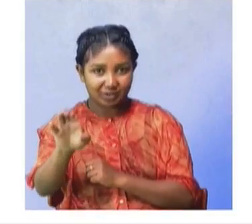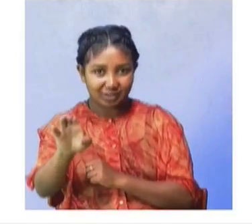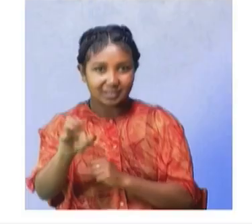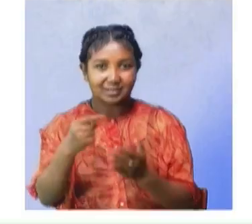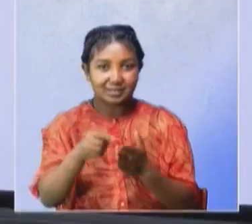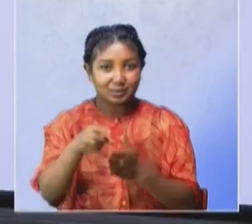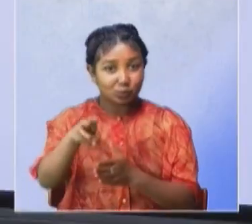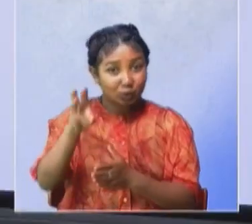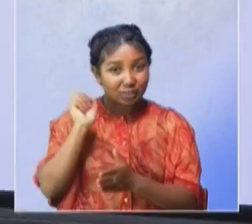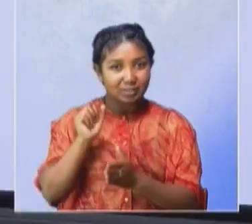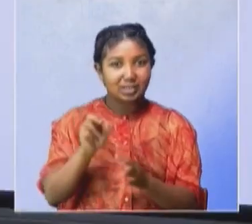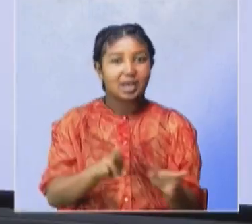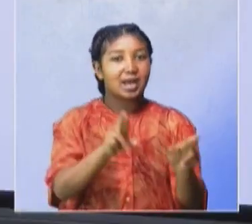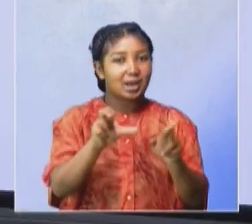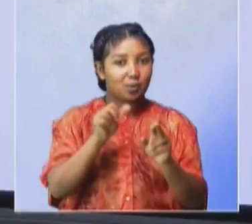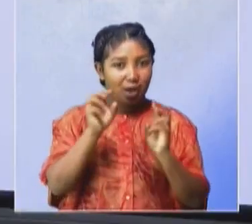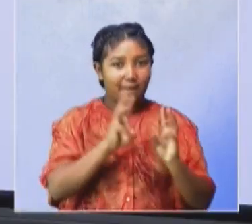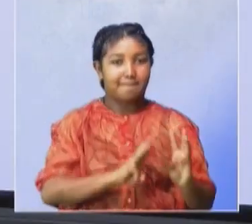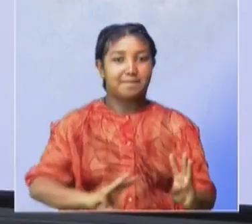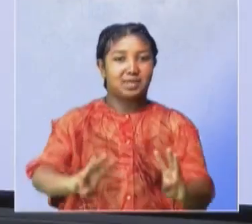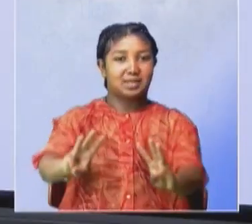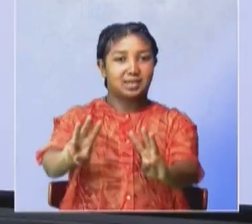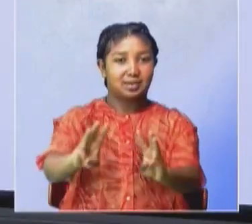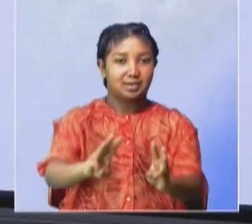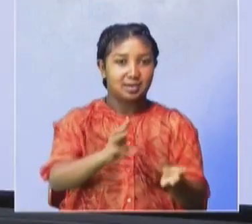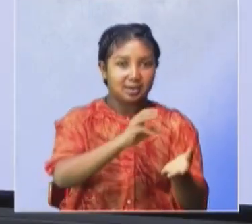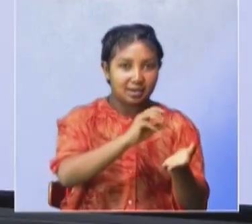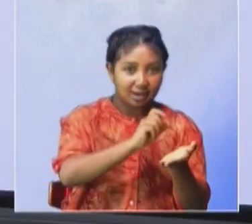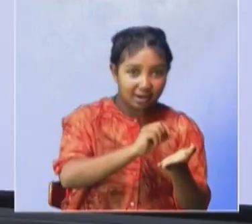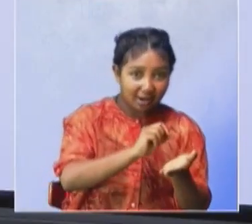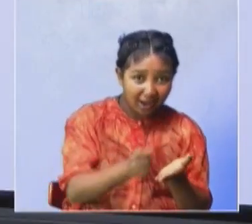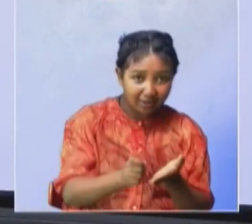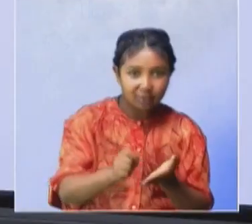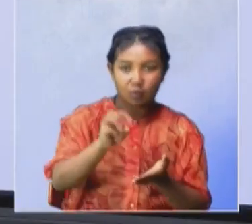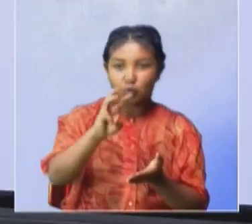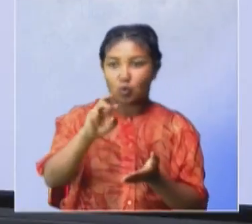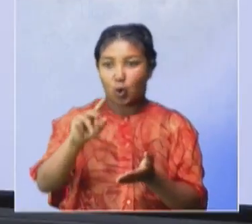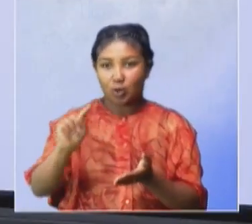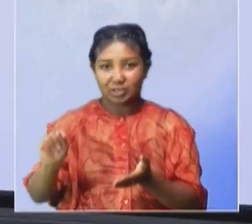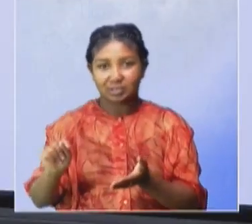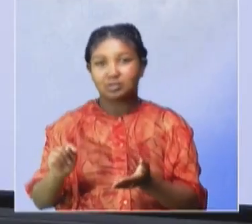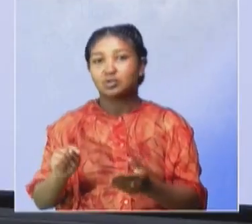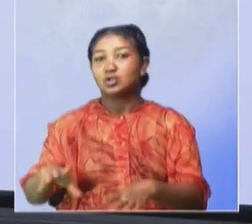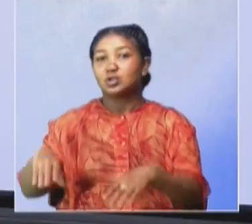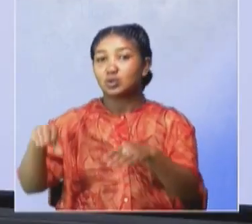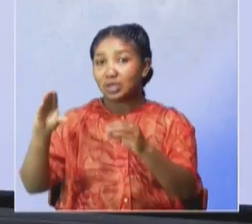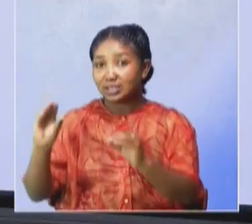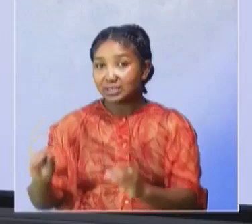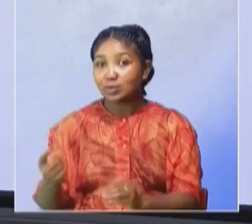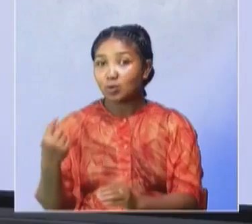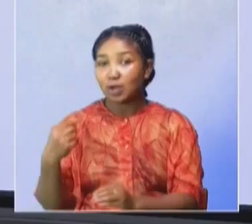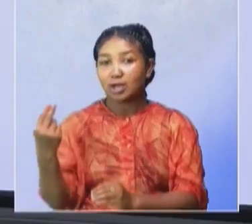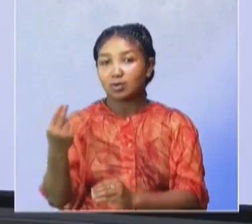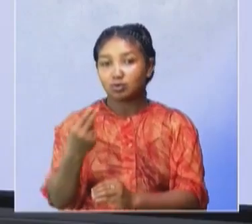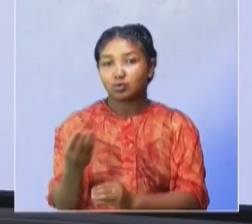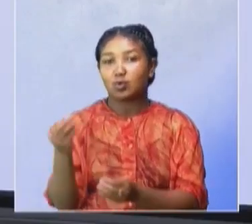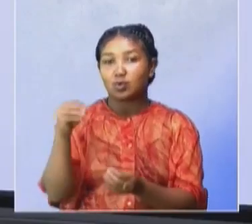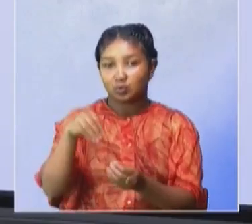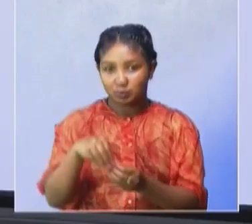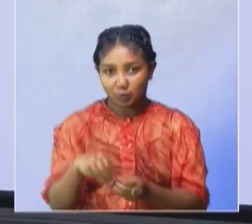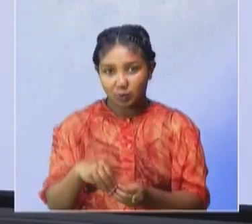This was a regular method, write, wrote. So, students, and we can use